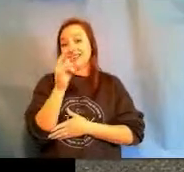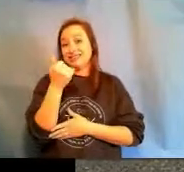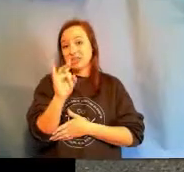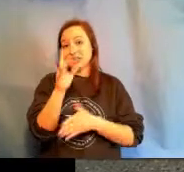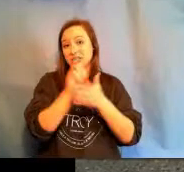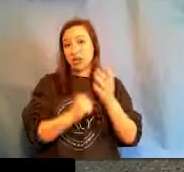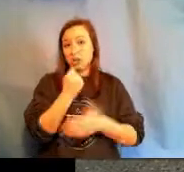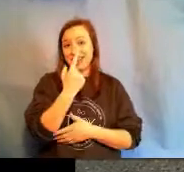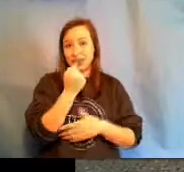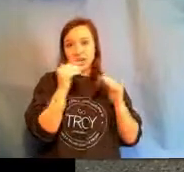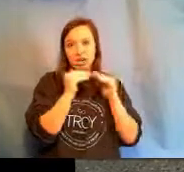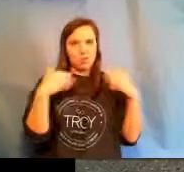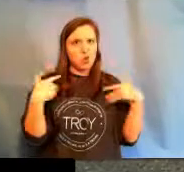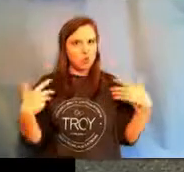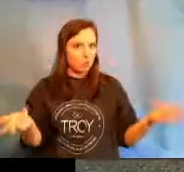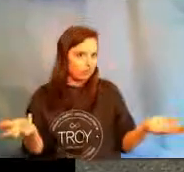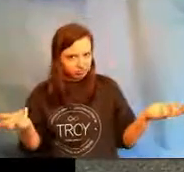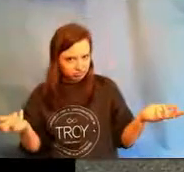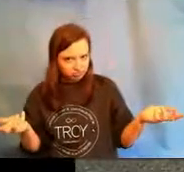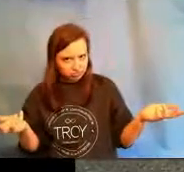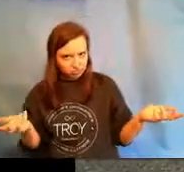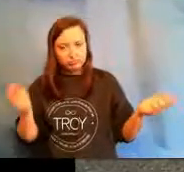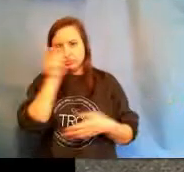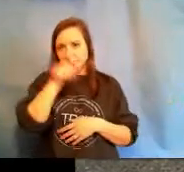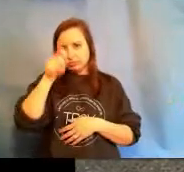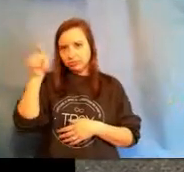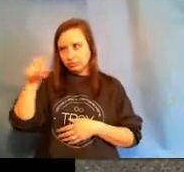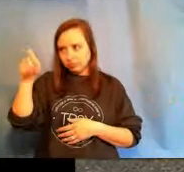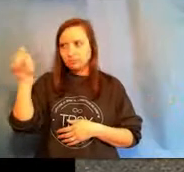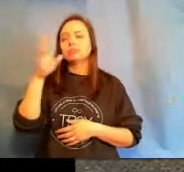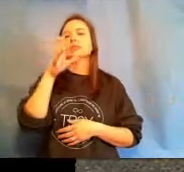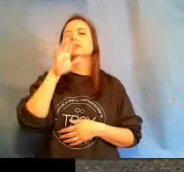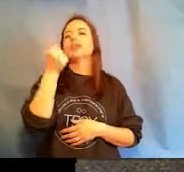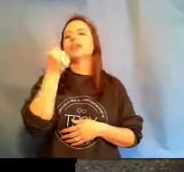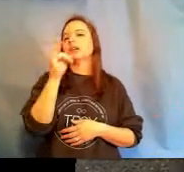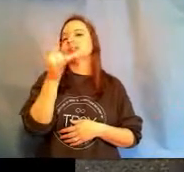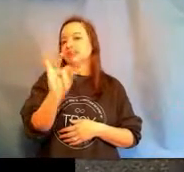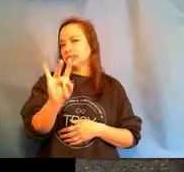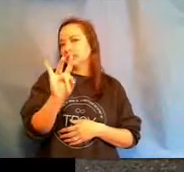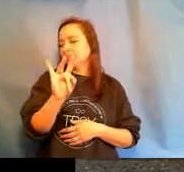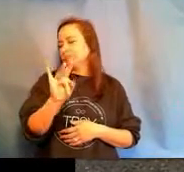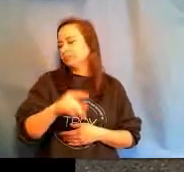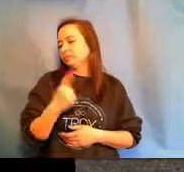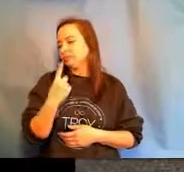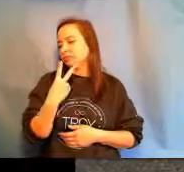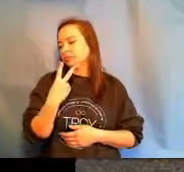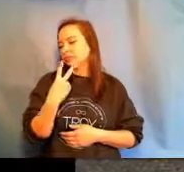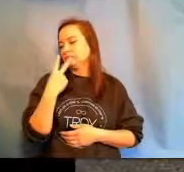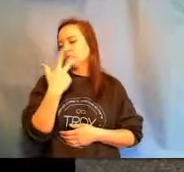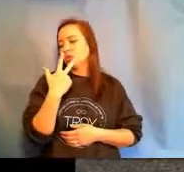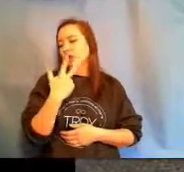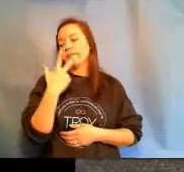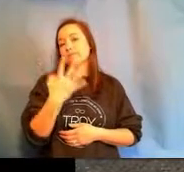11 equals something. So let's draw our 18 circles to be our 18 candy hearts. 1,